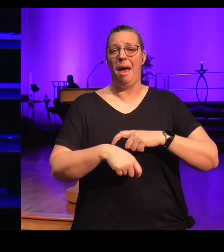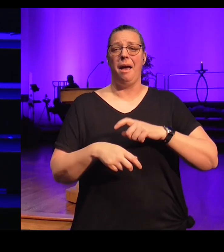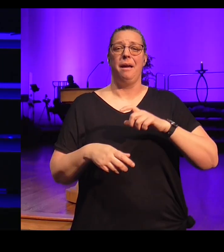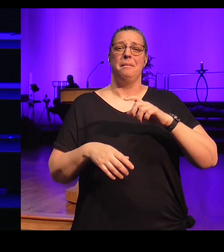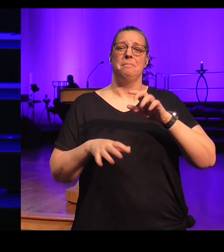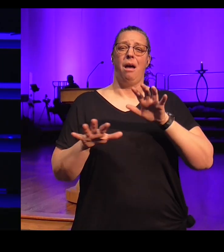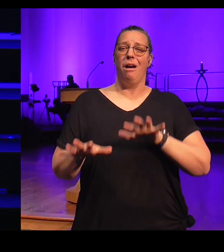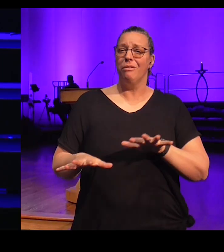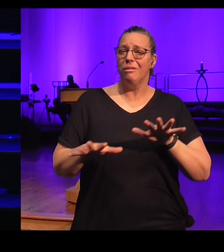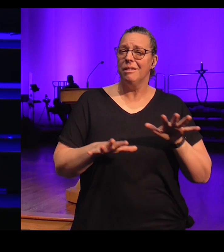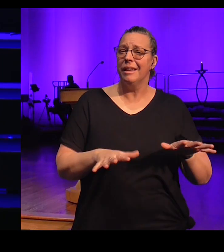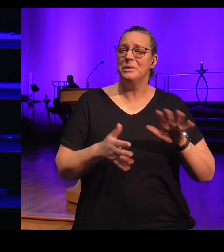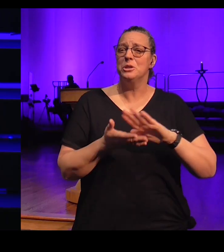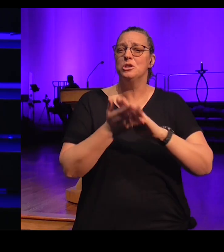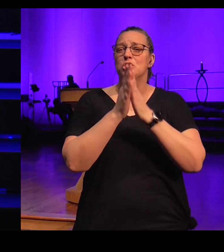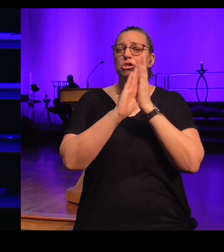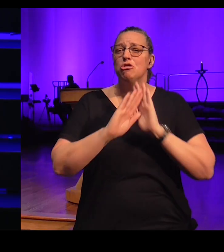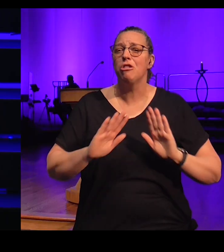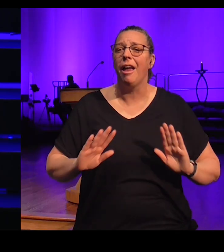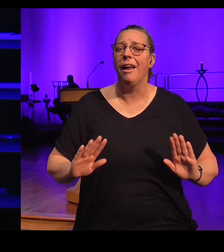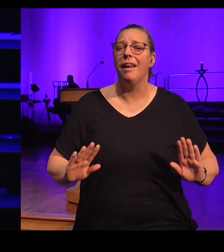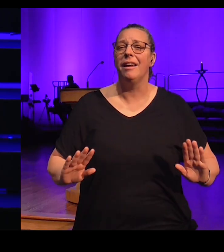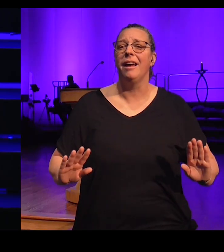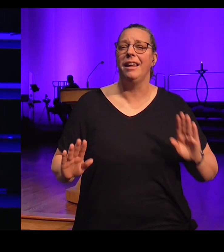serenity, going inside.